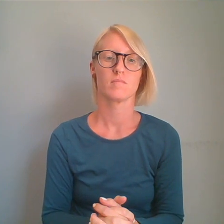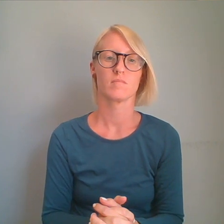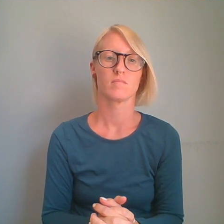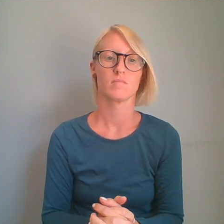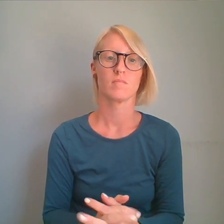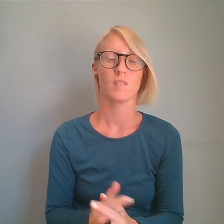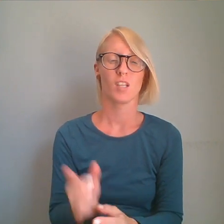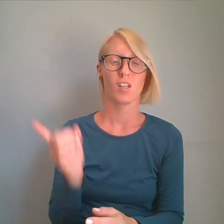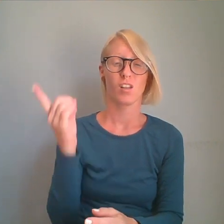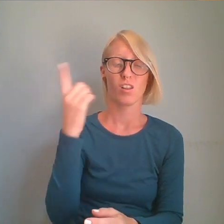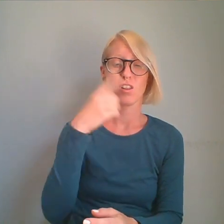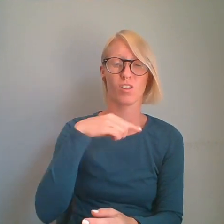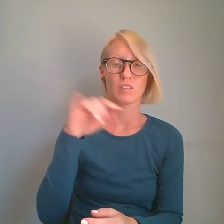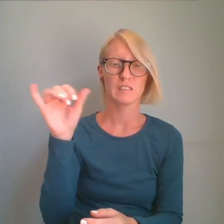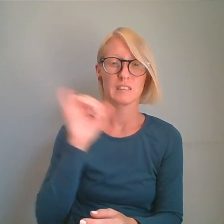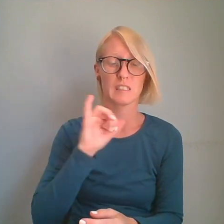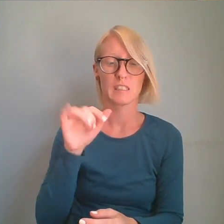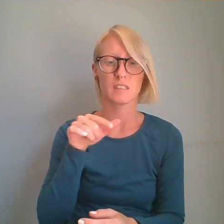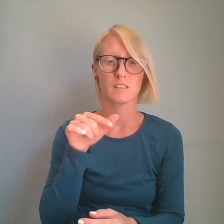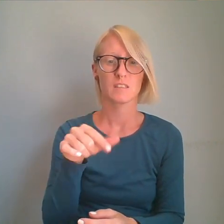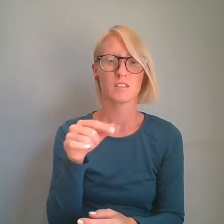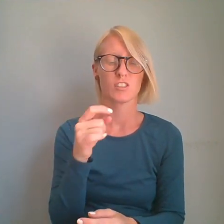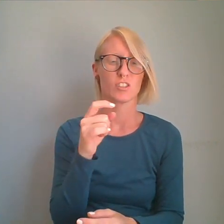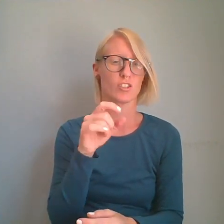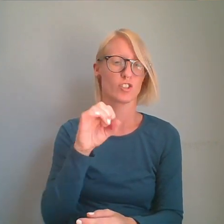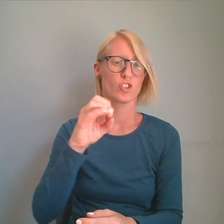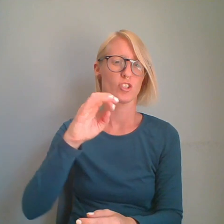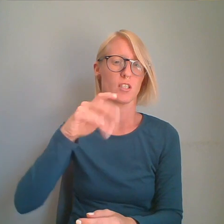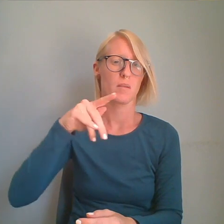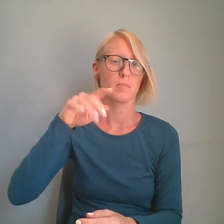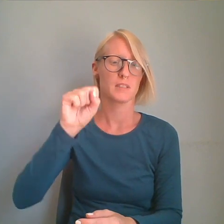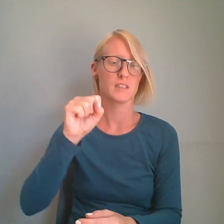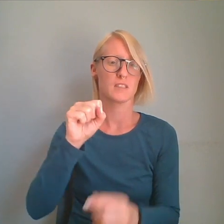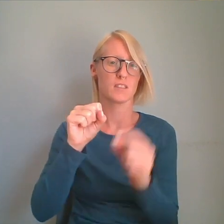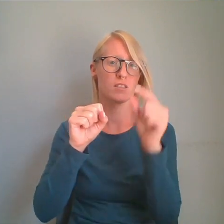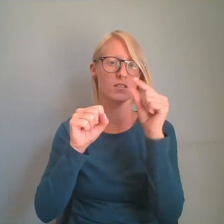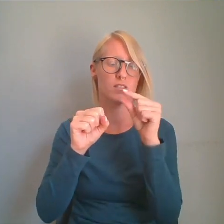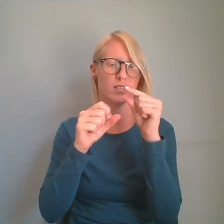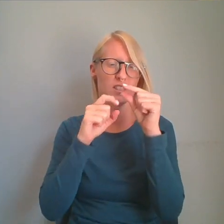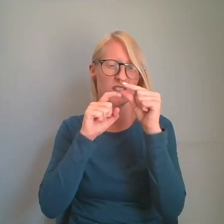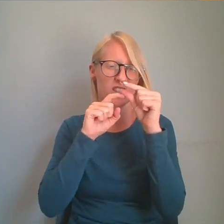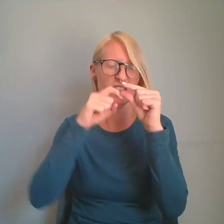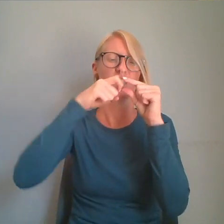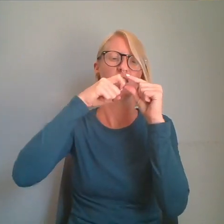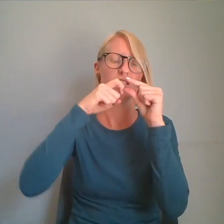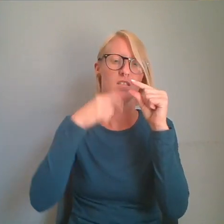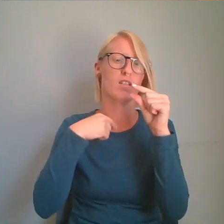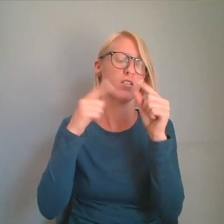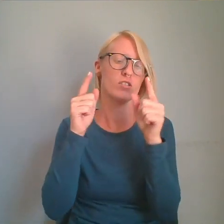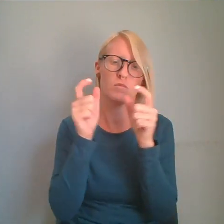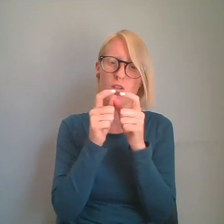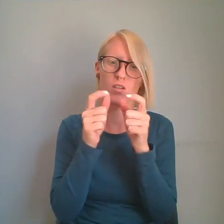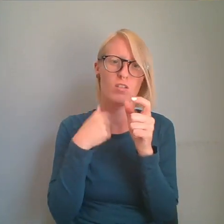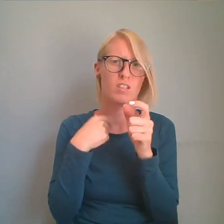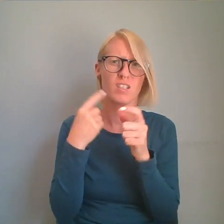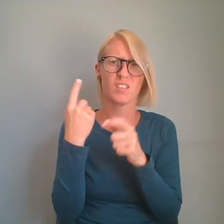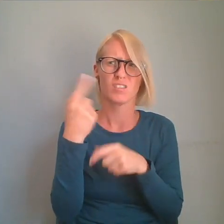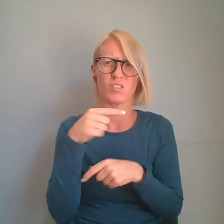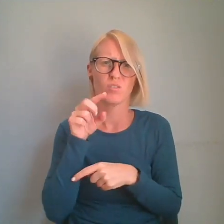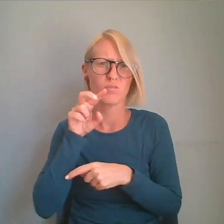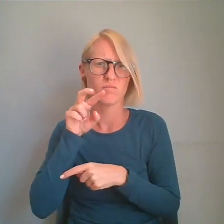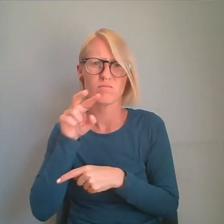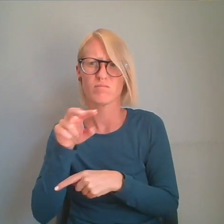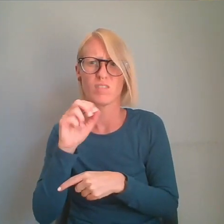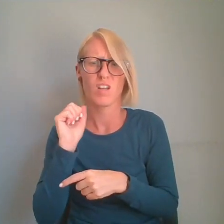Looks like you have a couple chips on these teeth, but they're small. Have you ever taken a direct hit to your mouth before in